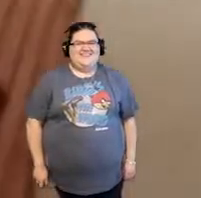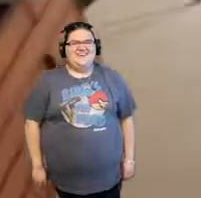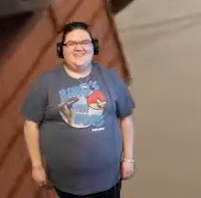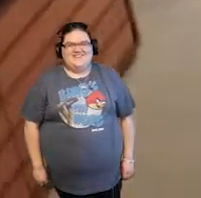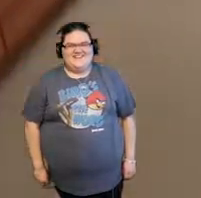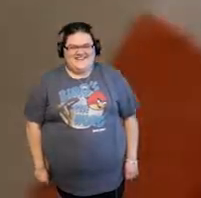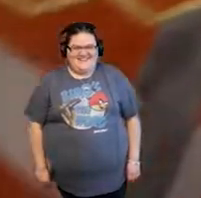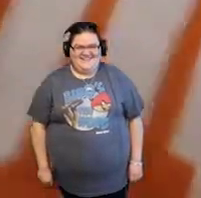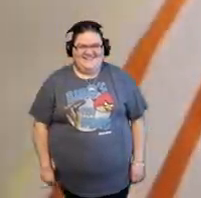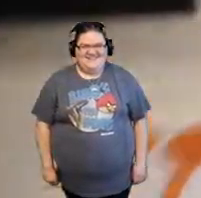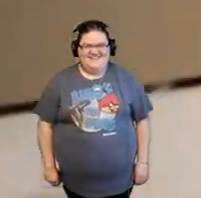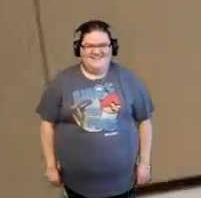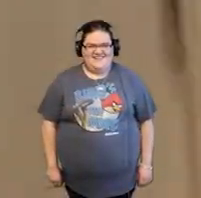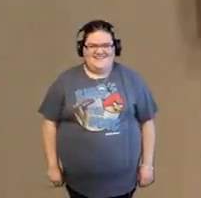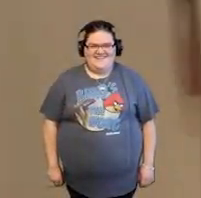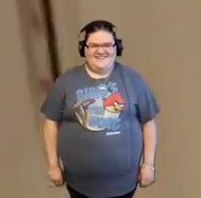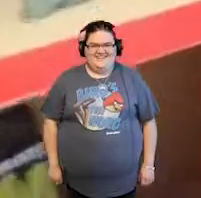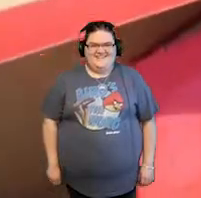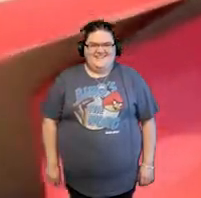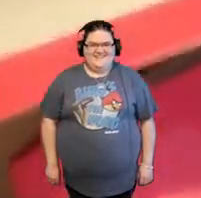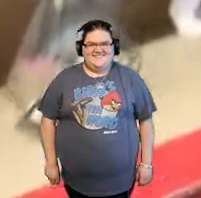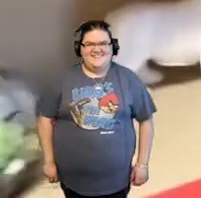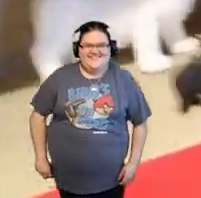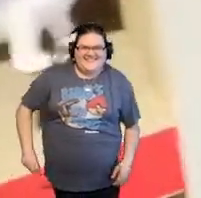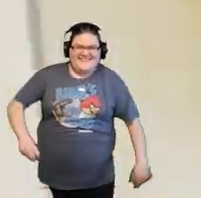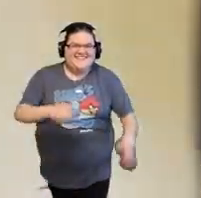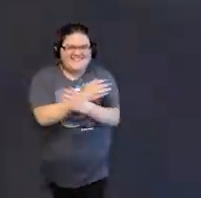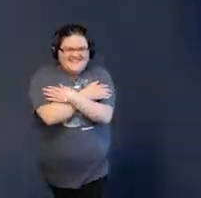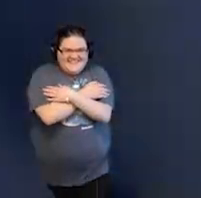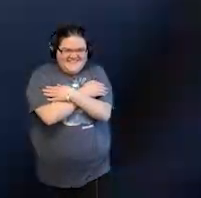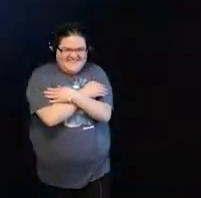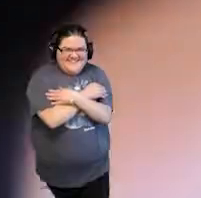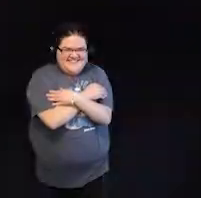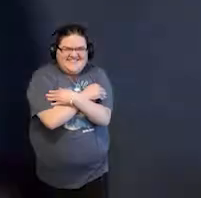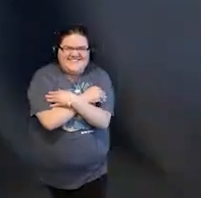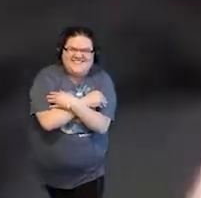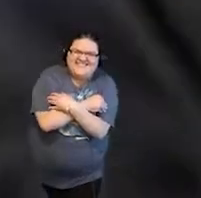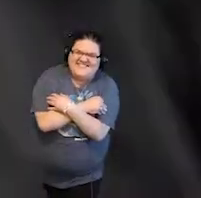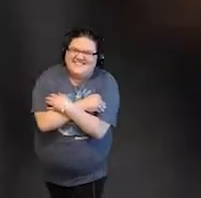Brandon, bro, I just want to talk to you, bro. Come on, man.